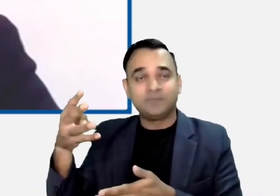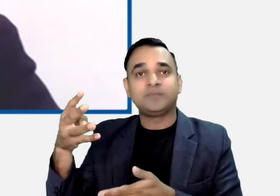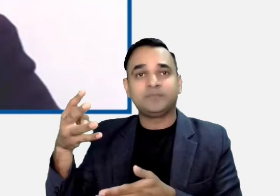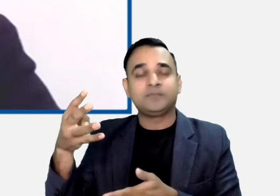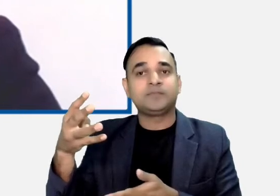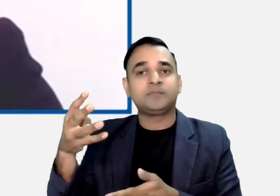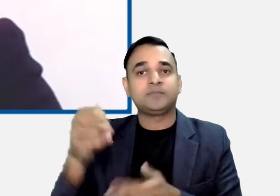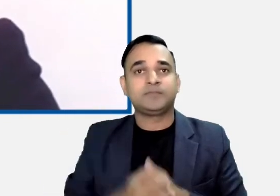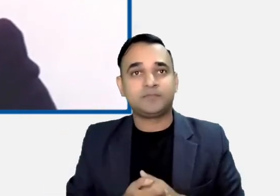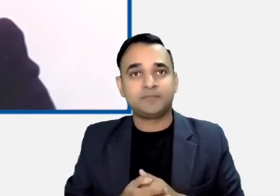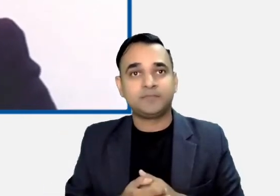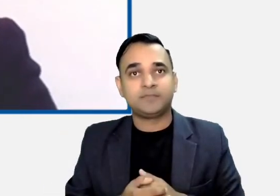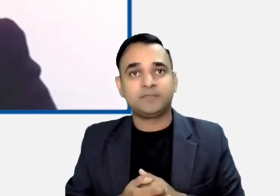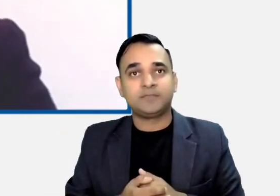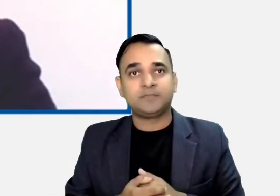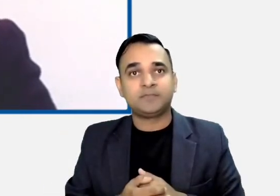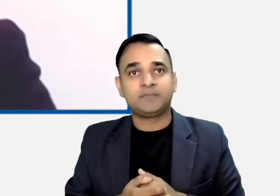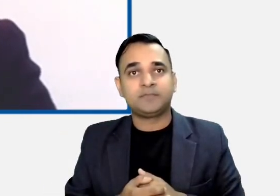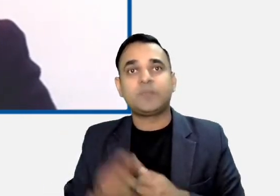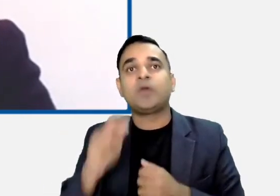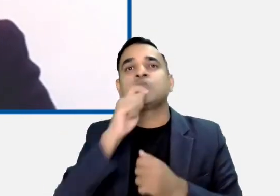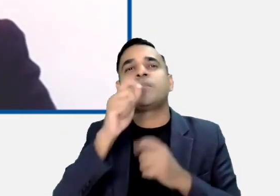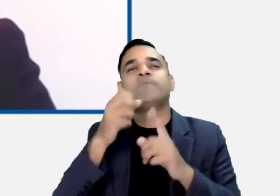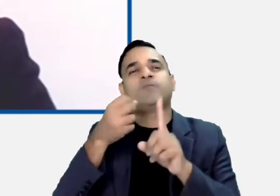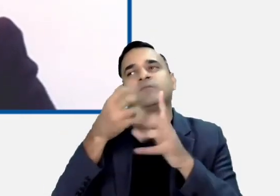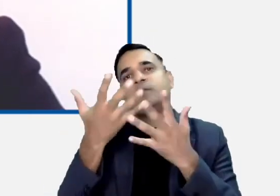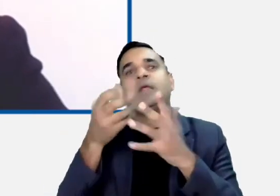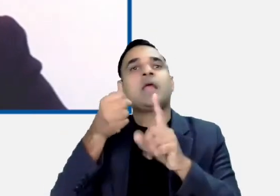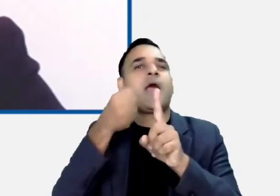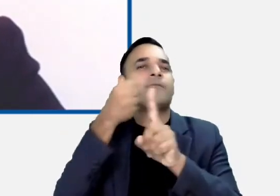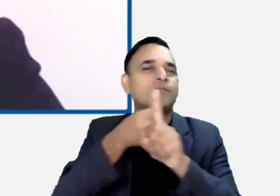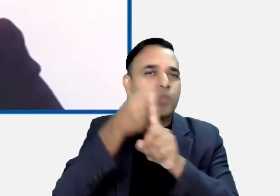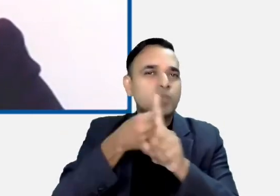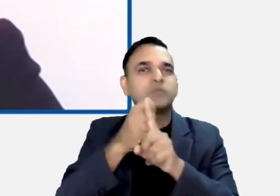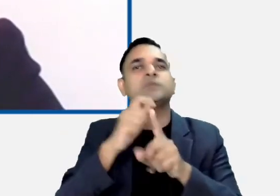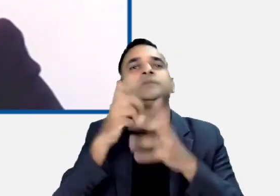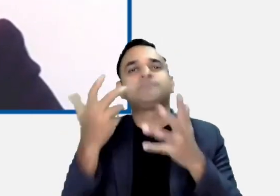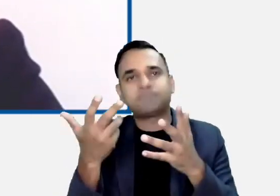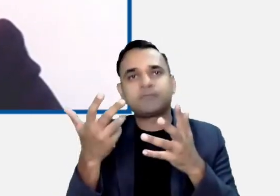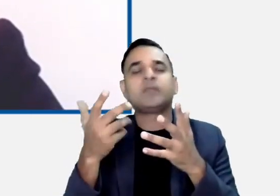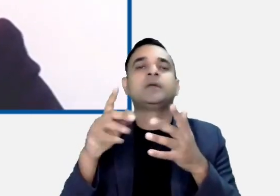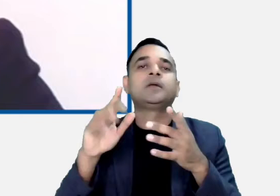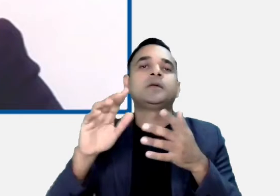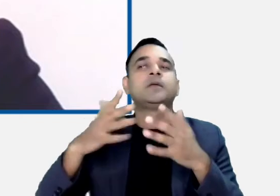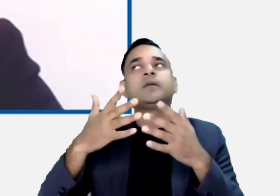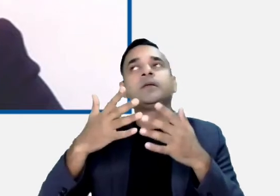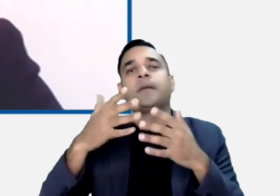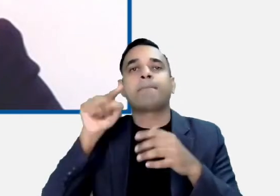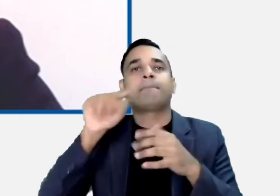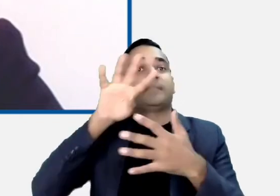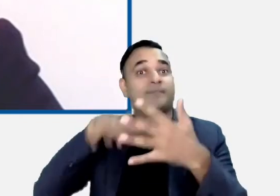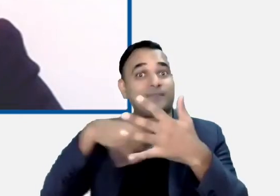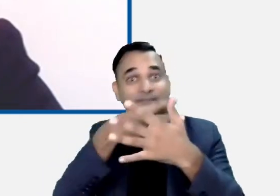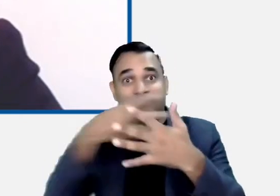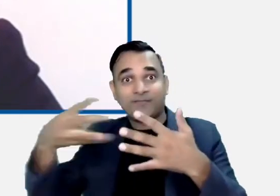that is the new matrix. And as I said earlier, significant progress was made in the